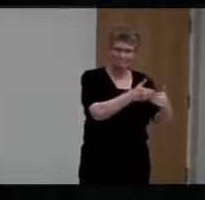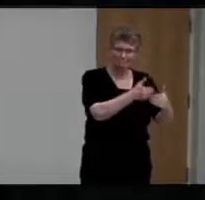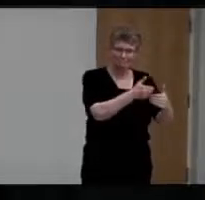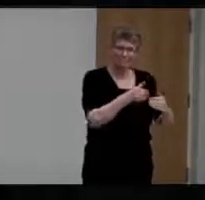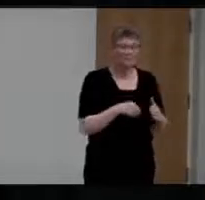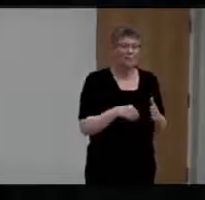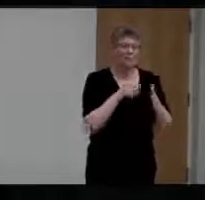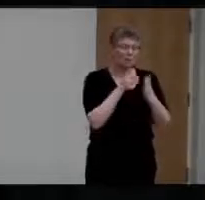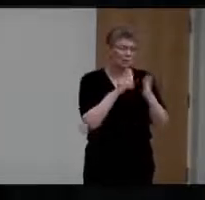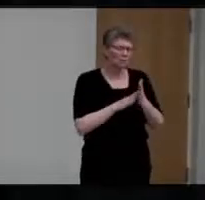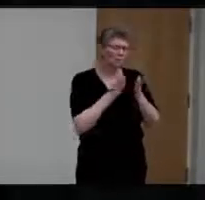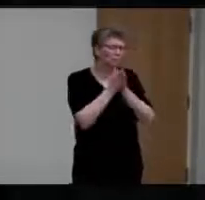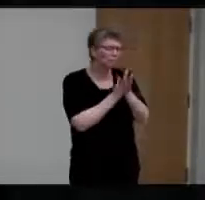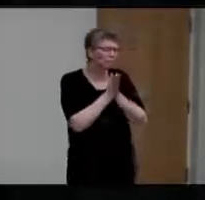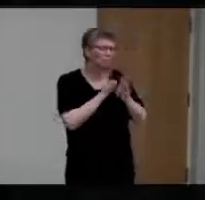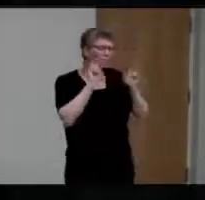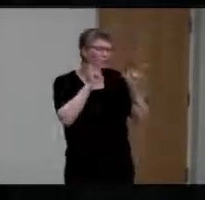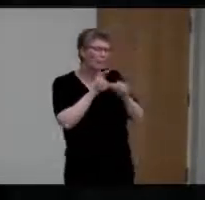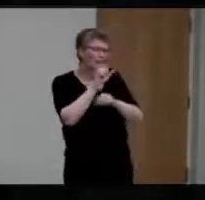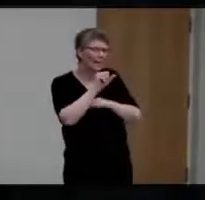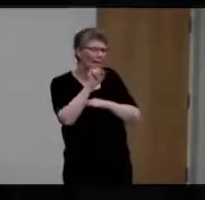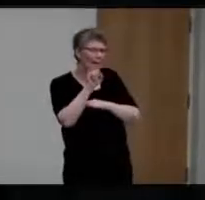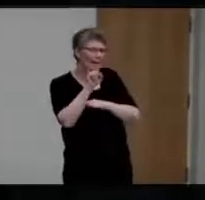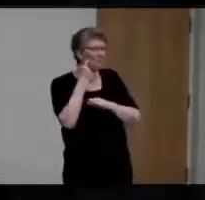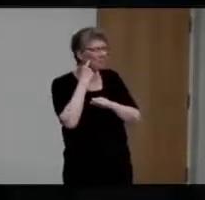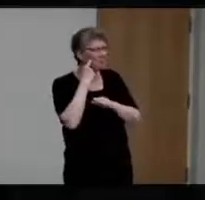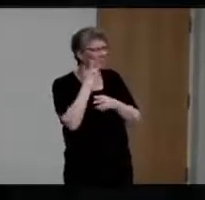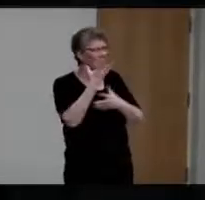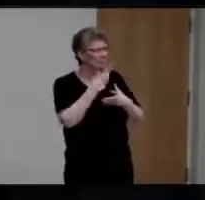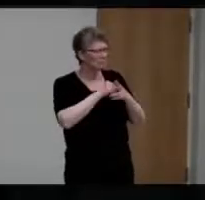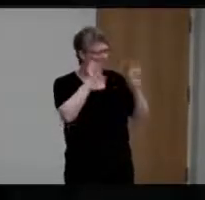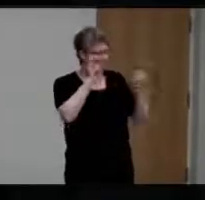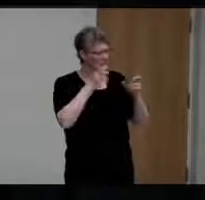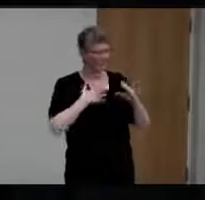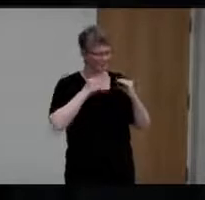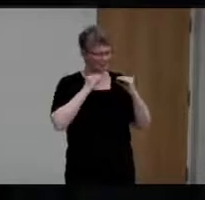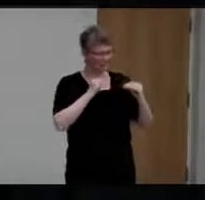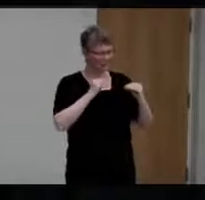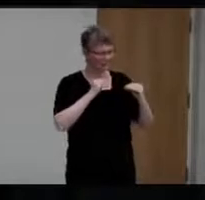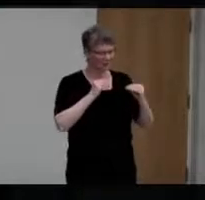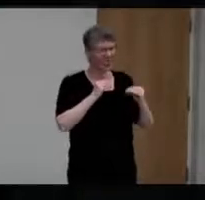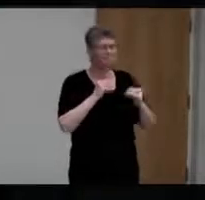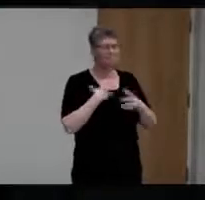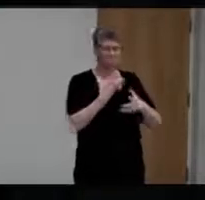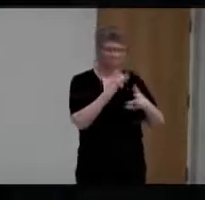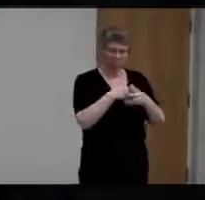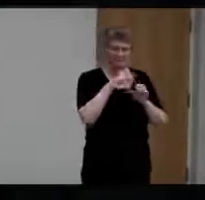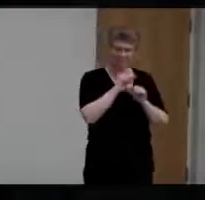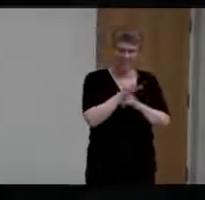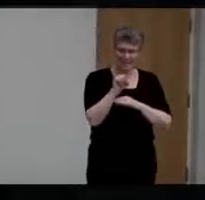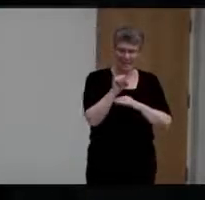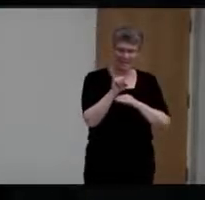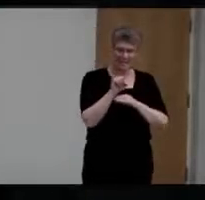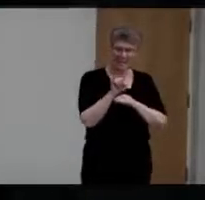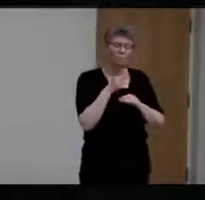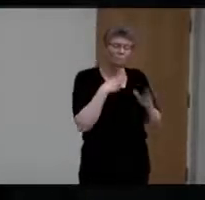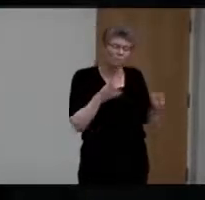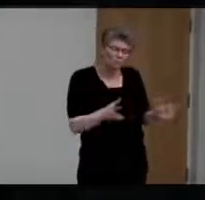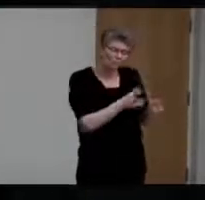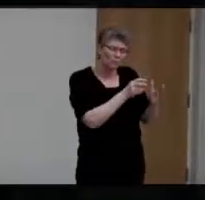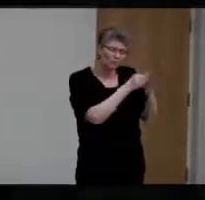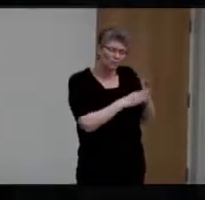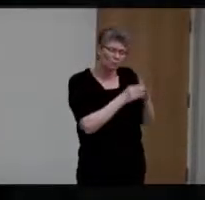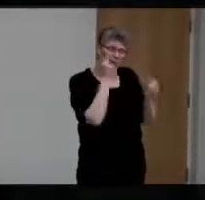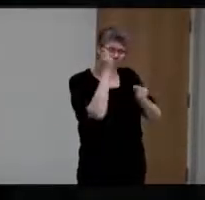I need to incorporate this into my teaching, and I did. And one of the ways I get them to think about it is actually to ask